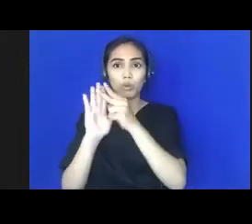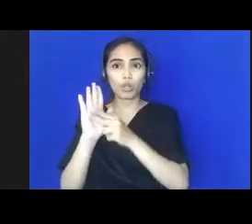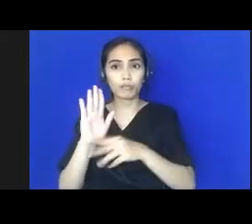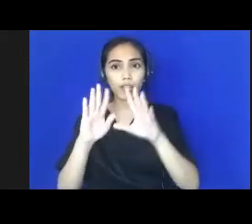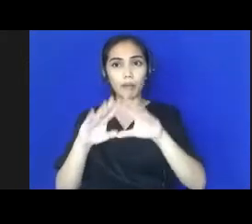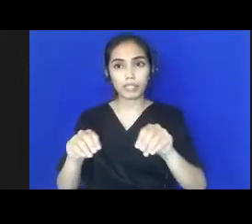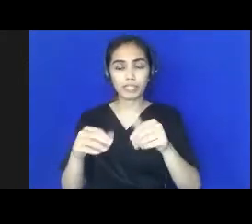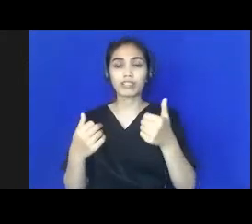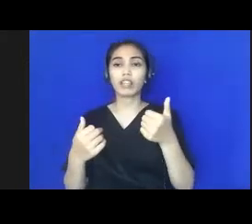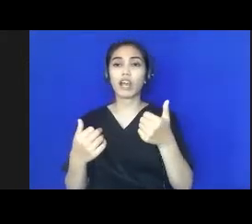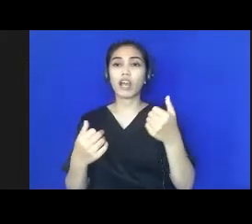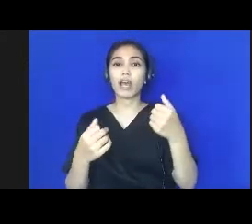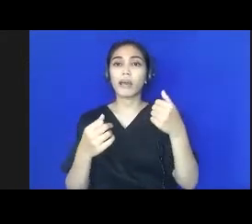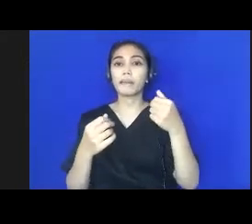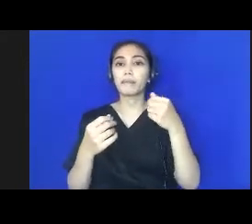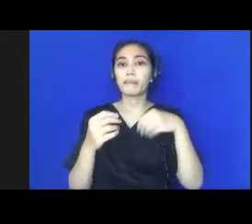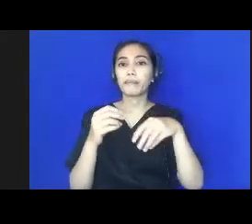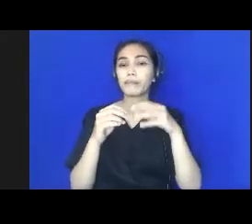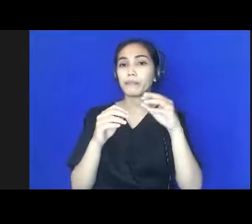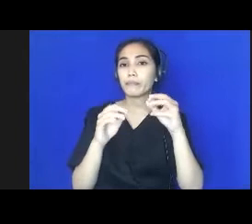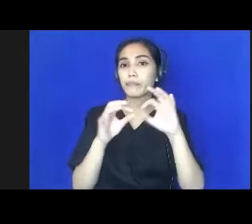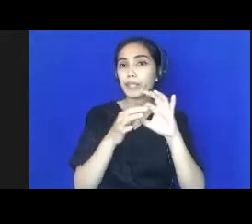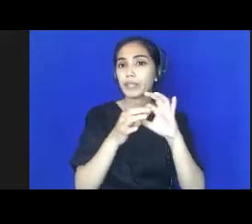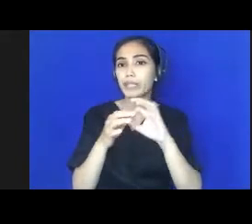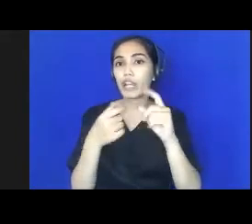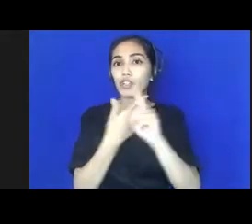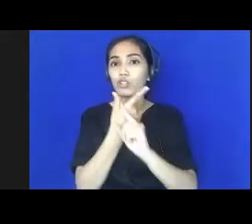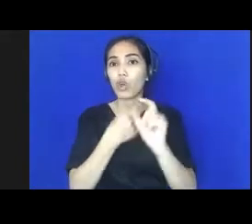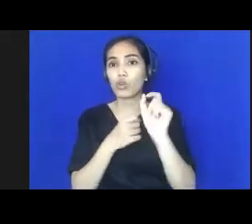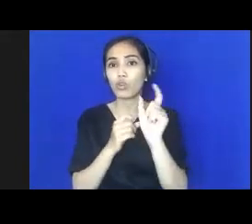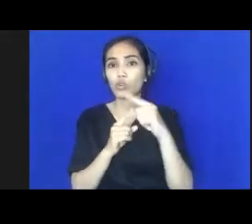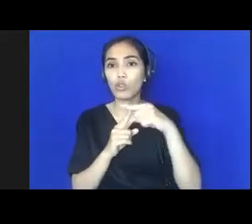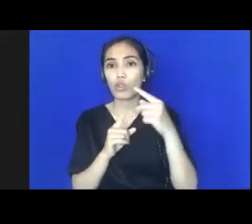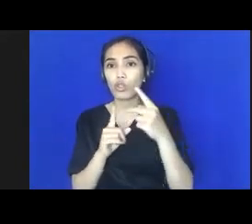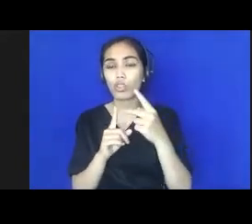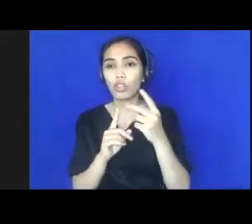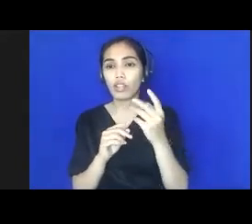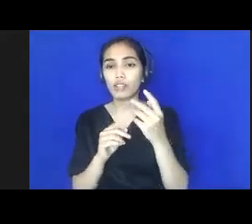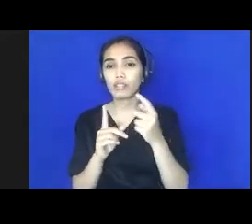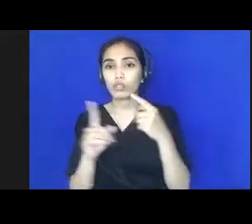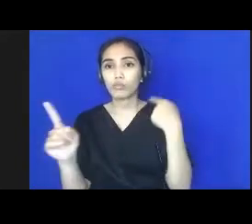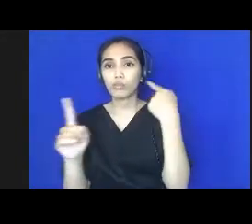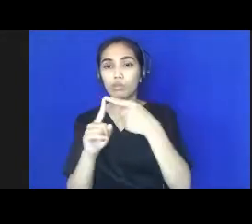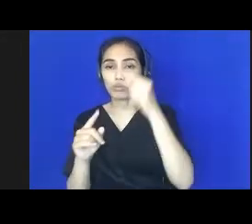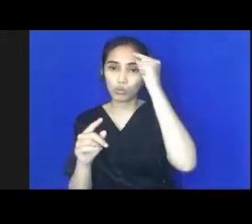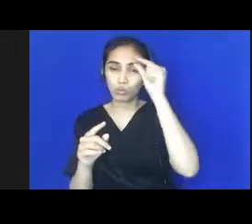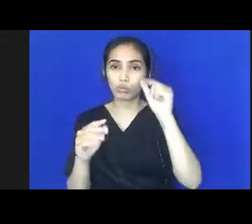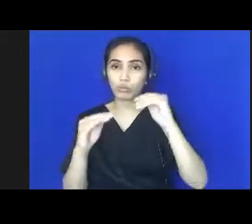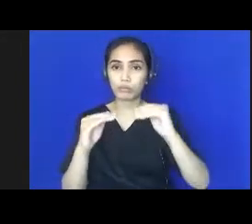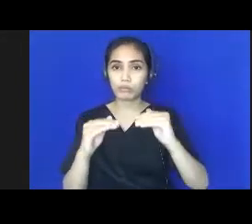So Mitra Youth aimed to improve nutrition and health of school-going adolescent girls in Indonesia